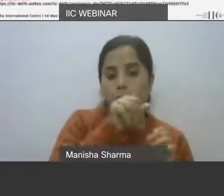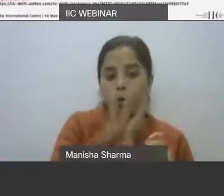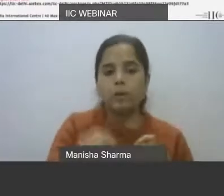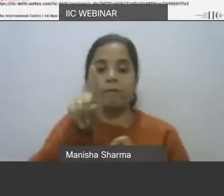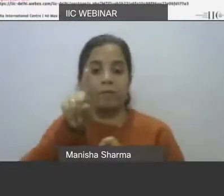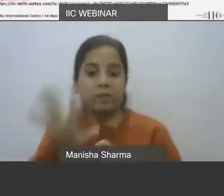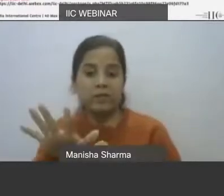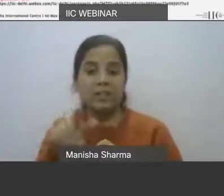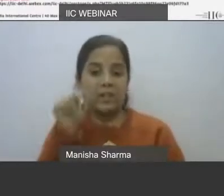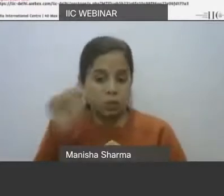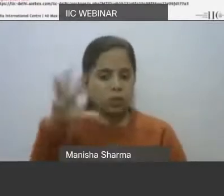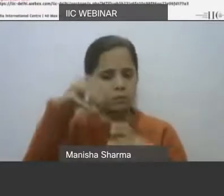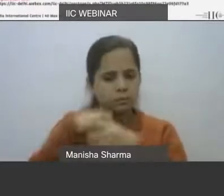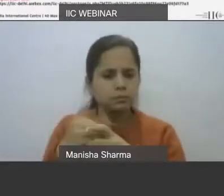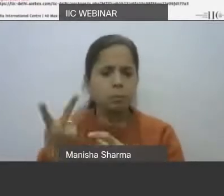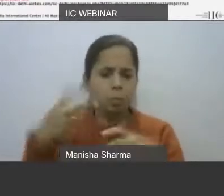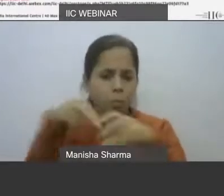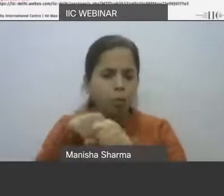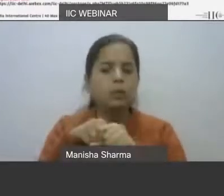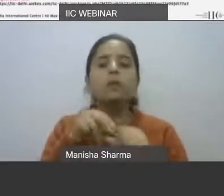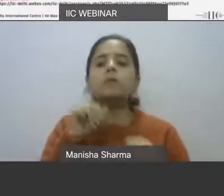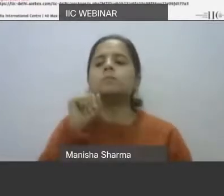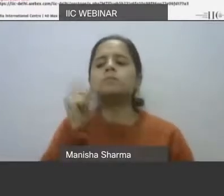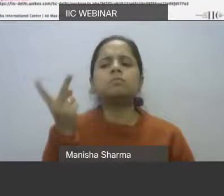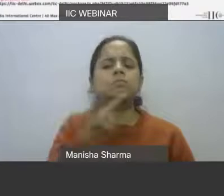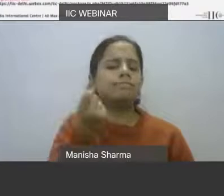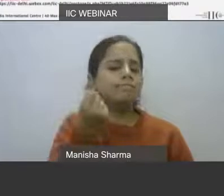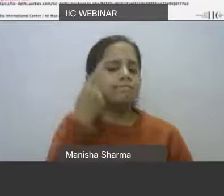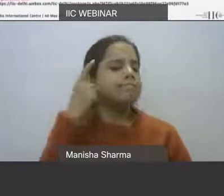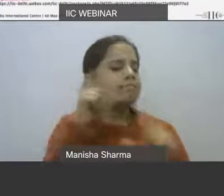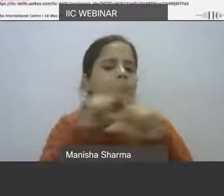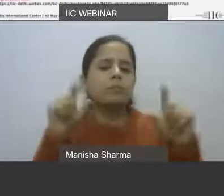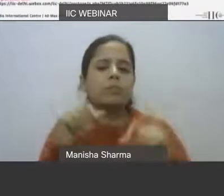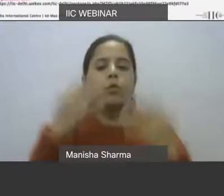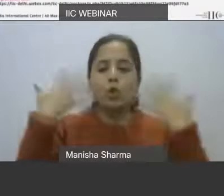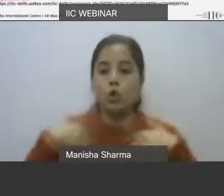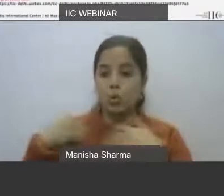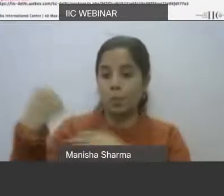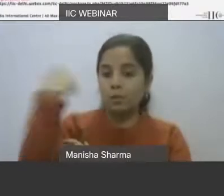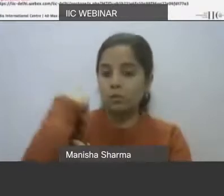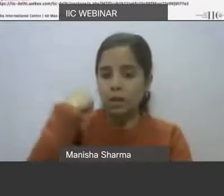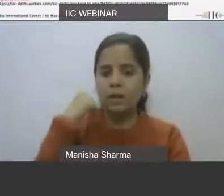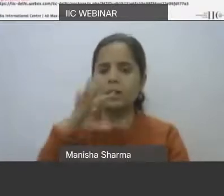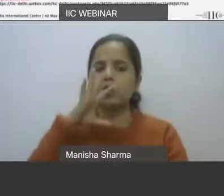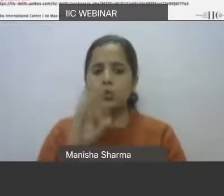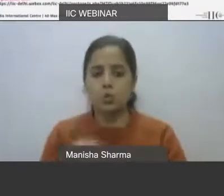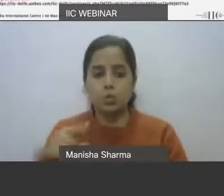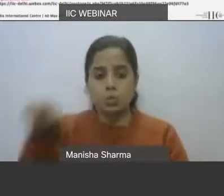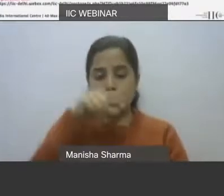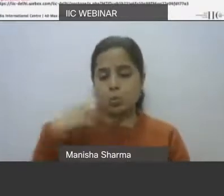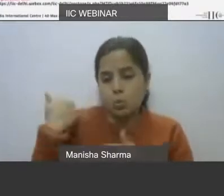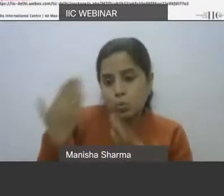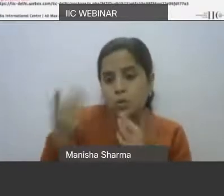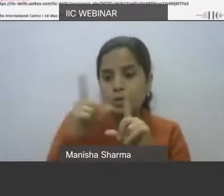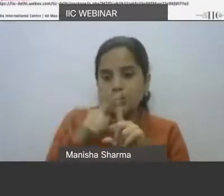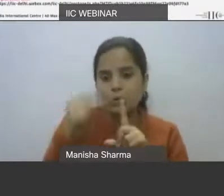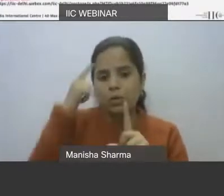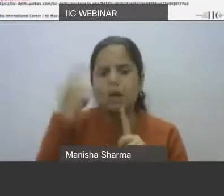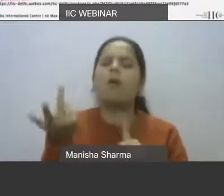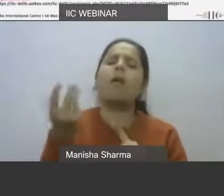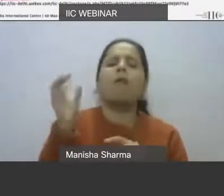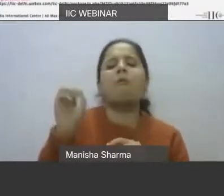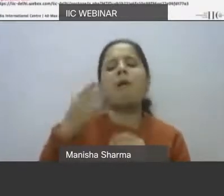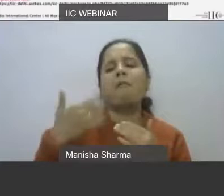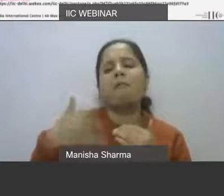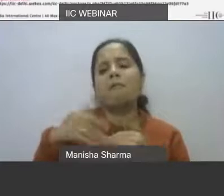together. It does not understand that fundamental rights are not to be treated as watertight compartments, as recently held